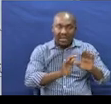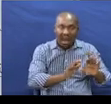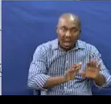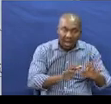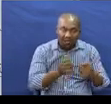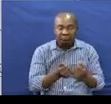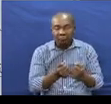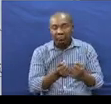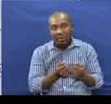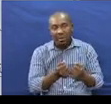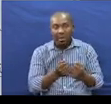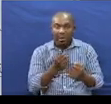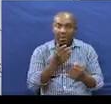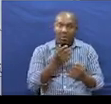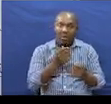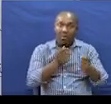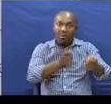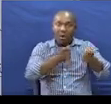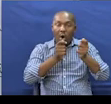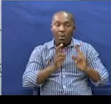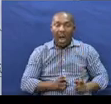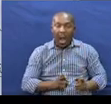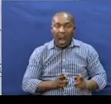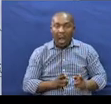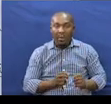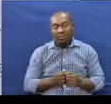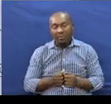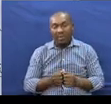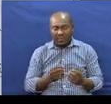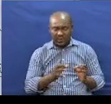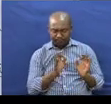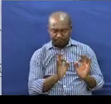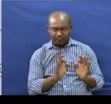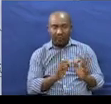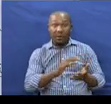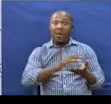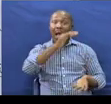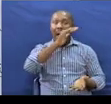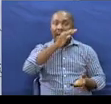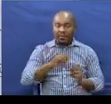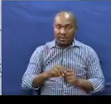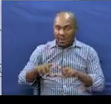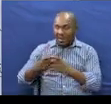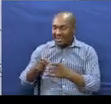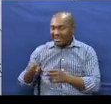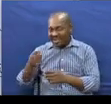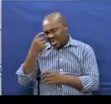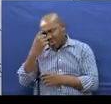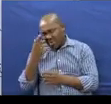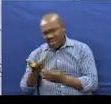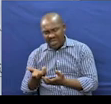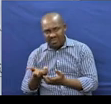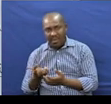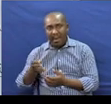and some of the western part, the central part, that is Dodoma, some part of Mpanda, and other regions,